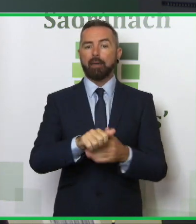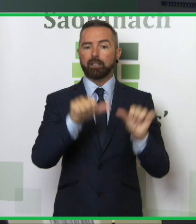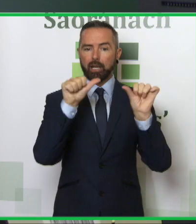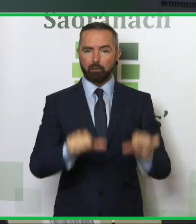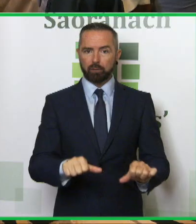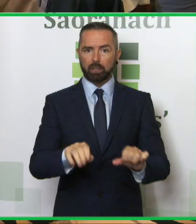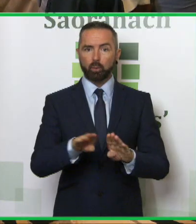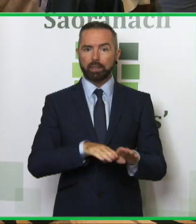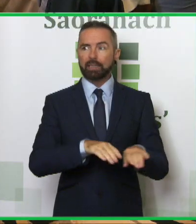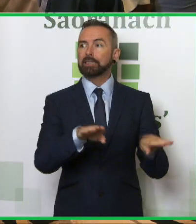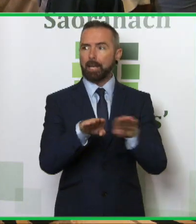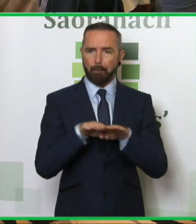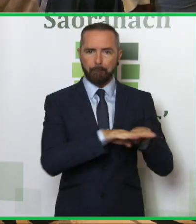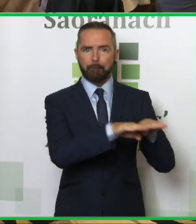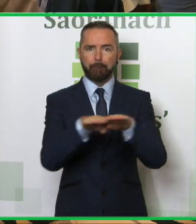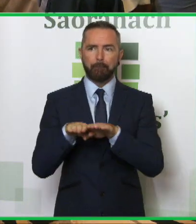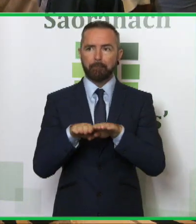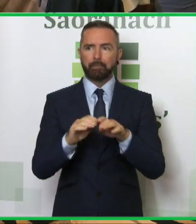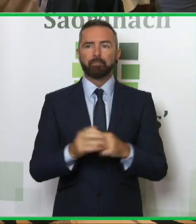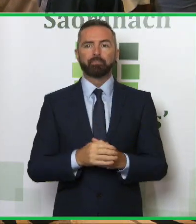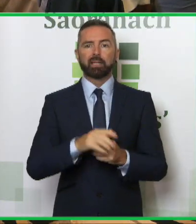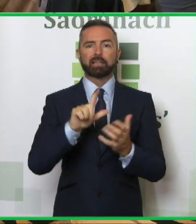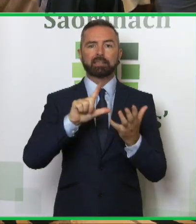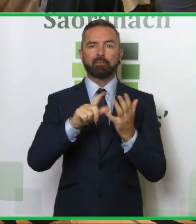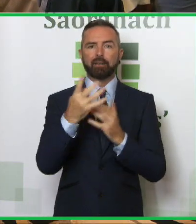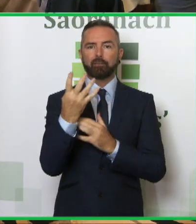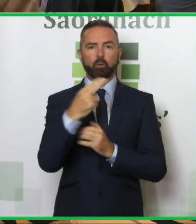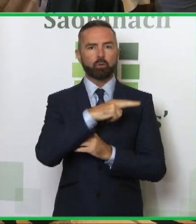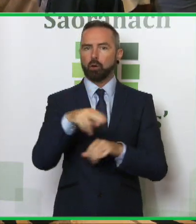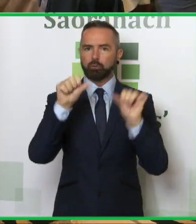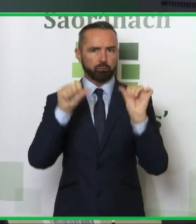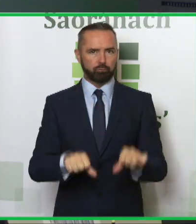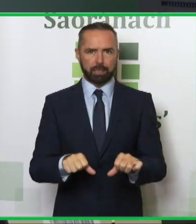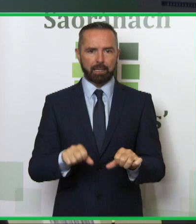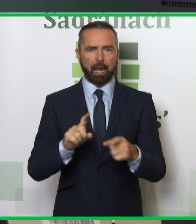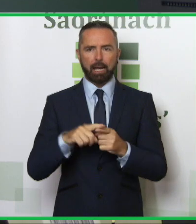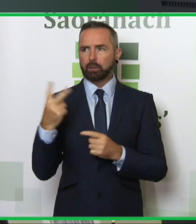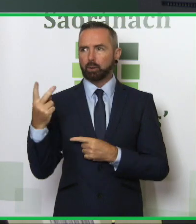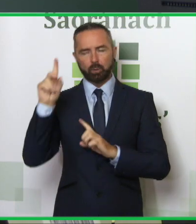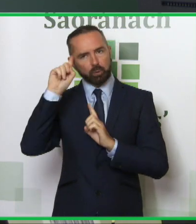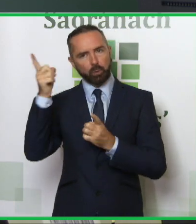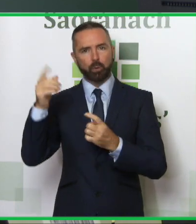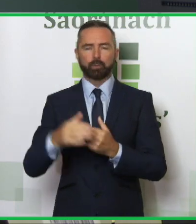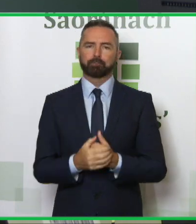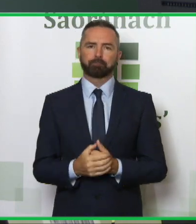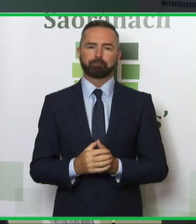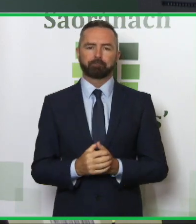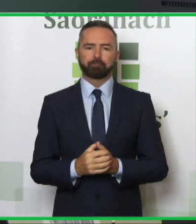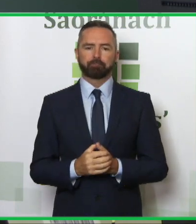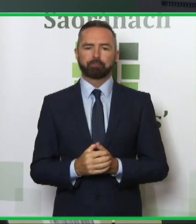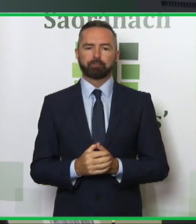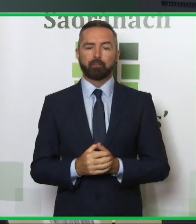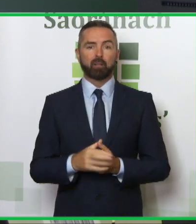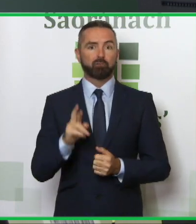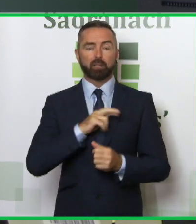with retaining the status quo, 74 do not agree, and 2 don't know. So it's